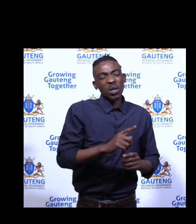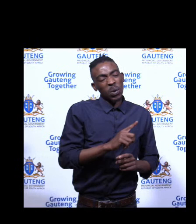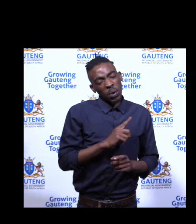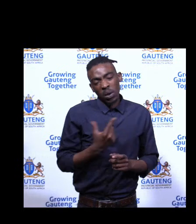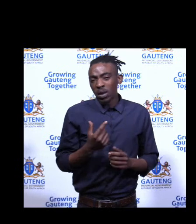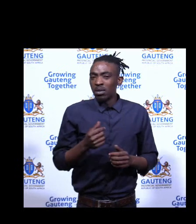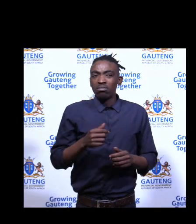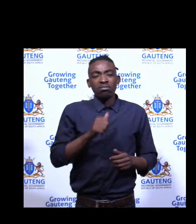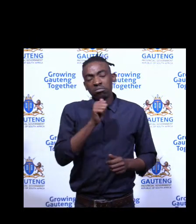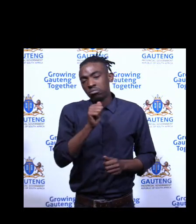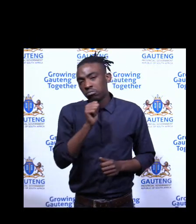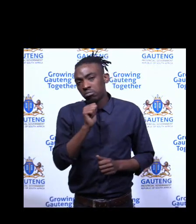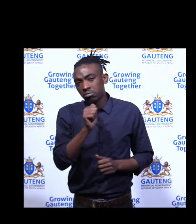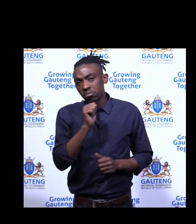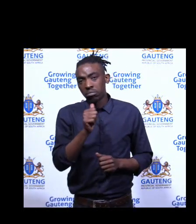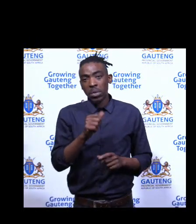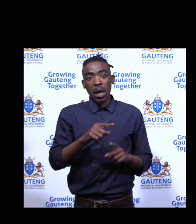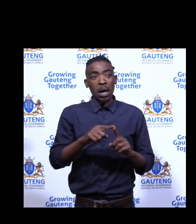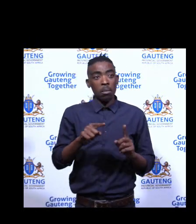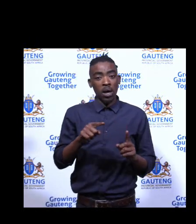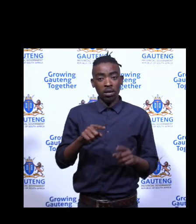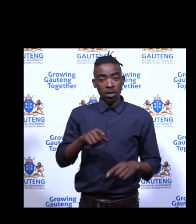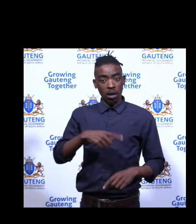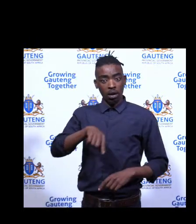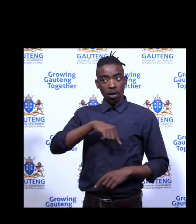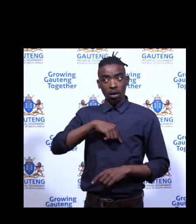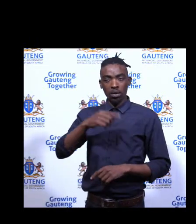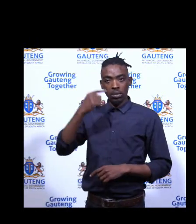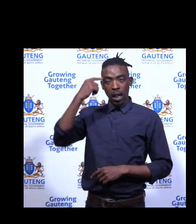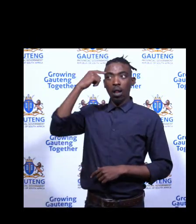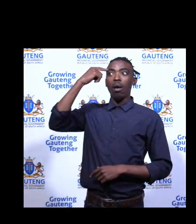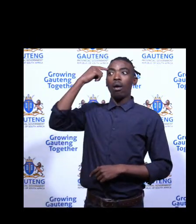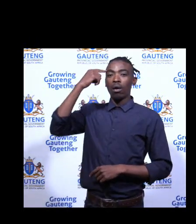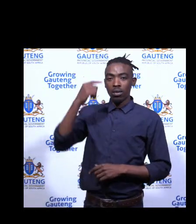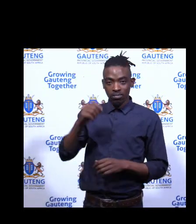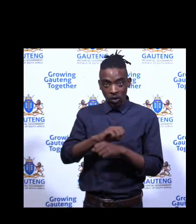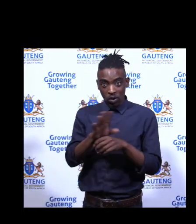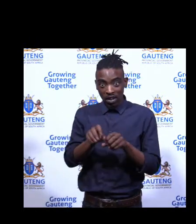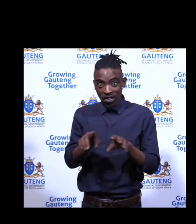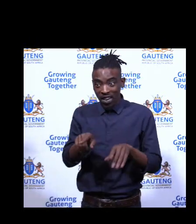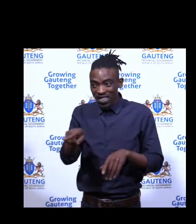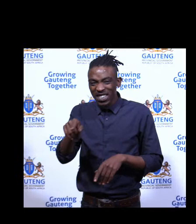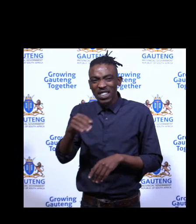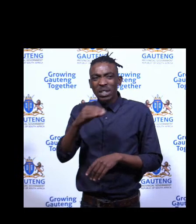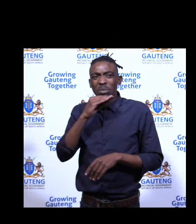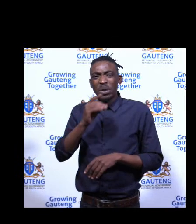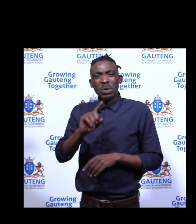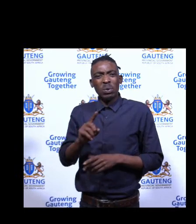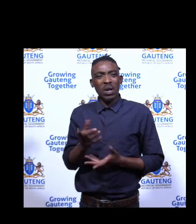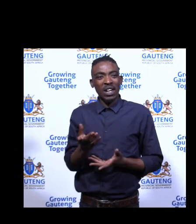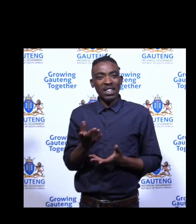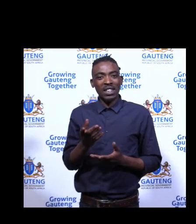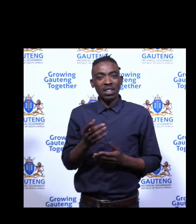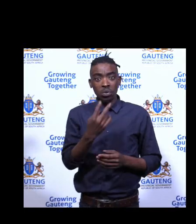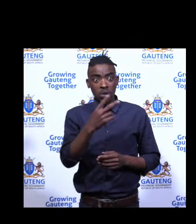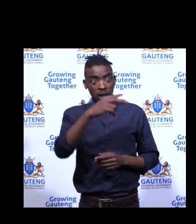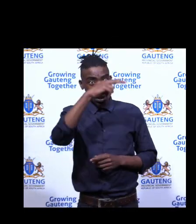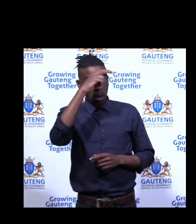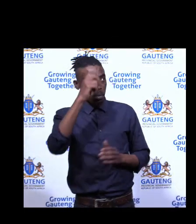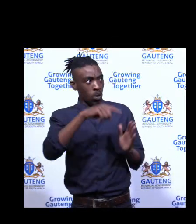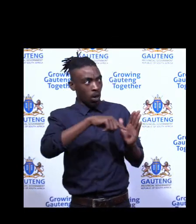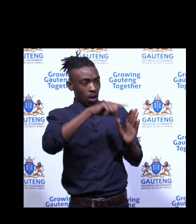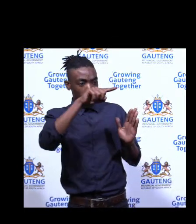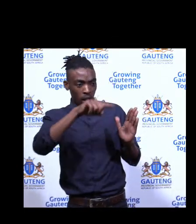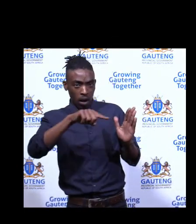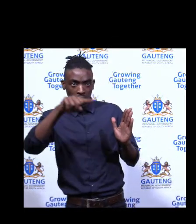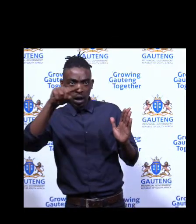in order to determine the peak of the pandemic, we have to focus on this blue curve at the bottom that basically